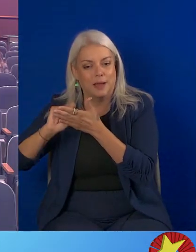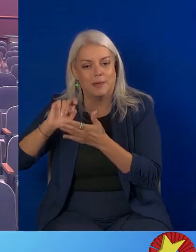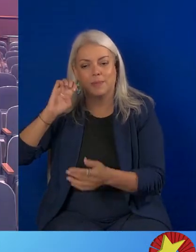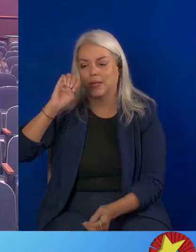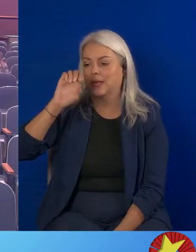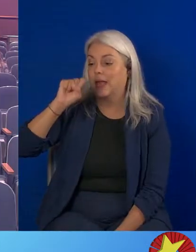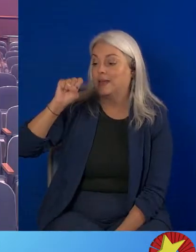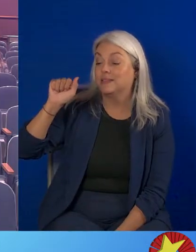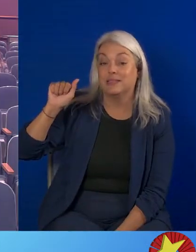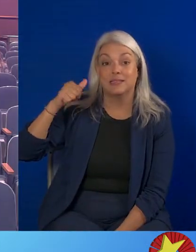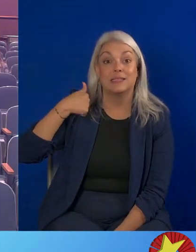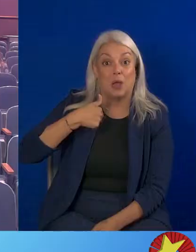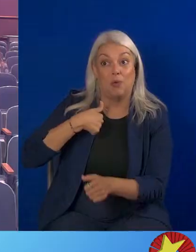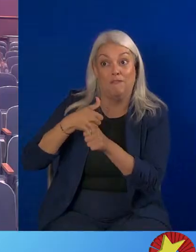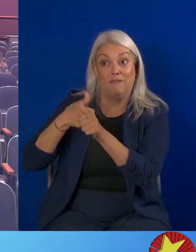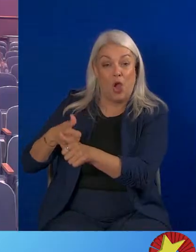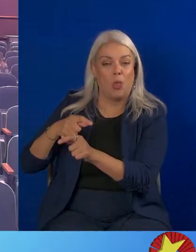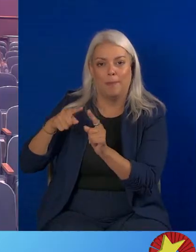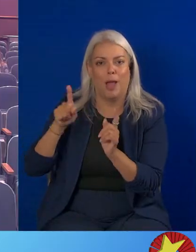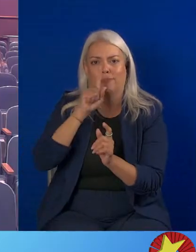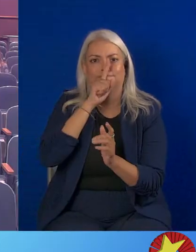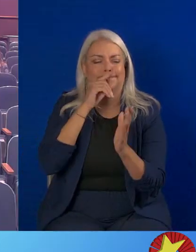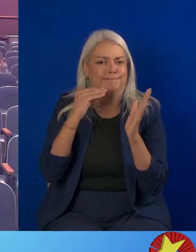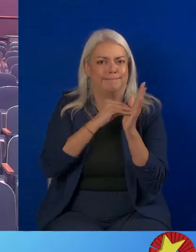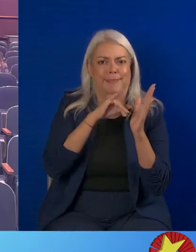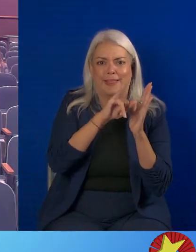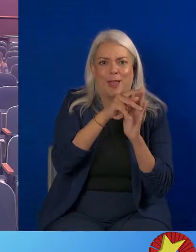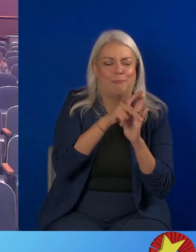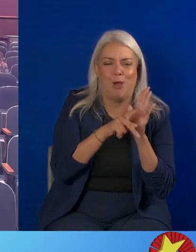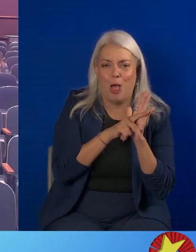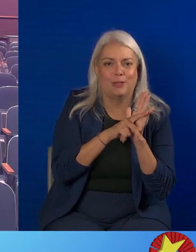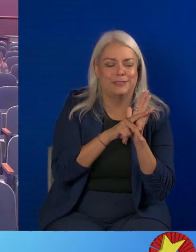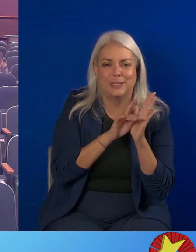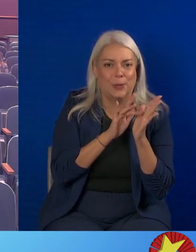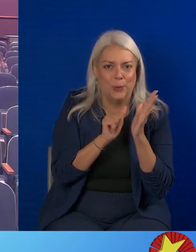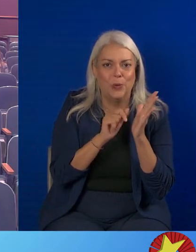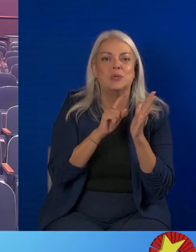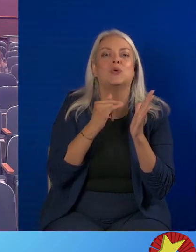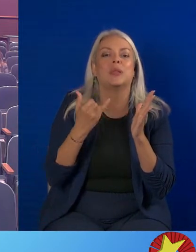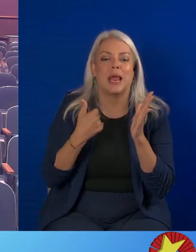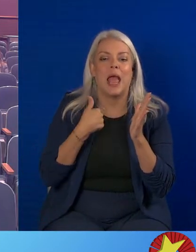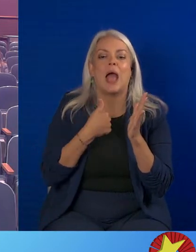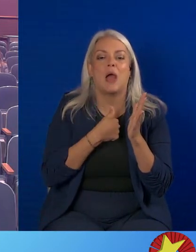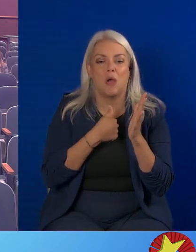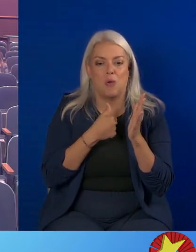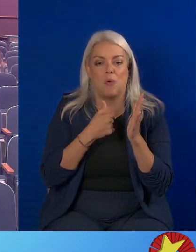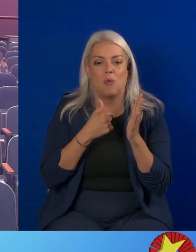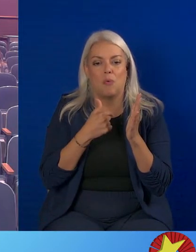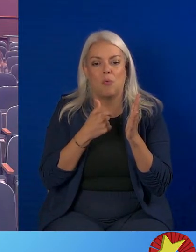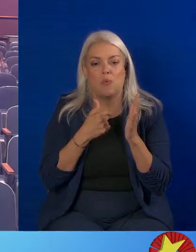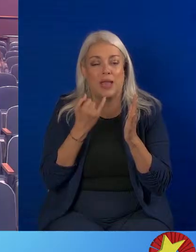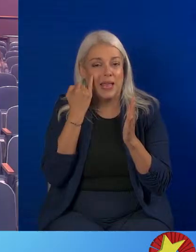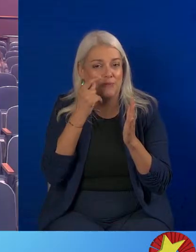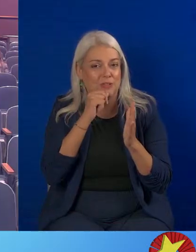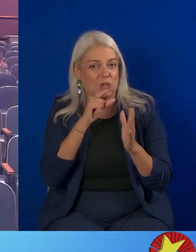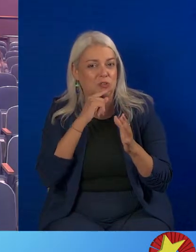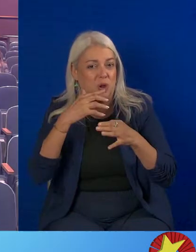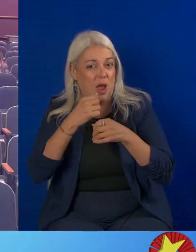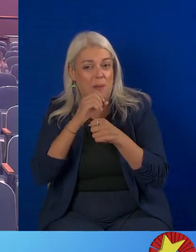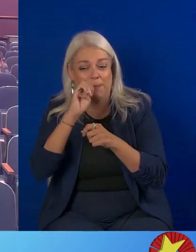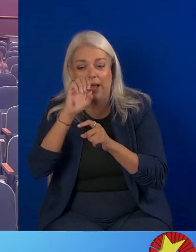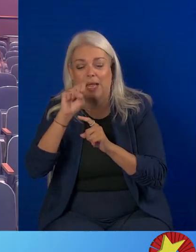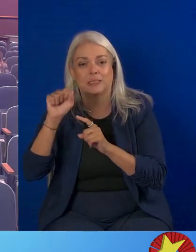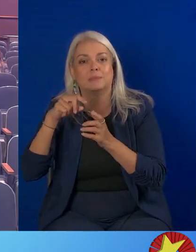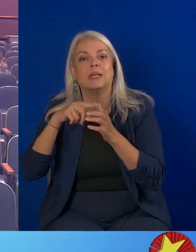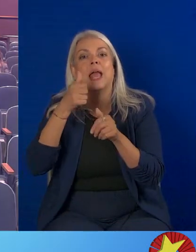that we comply with. So it's basically stating, and for those who may not know what ESSA stands for, it's for the